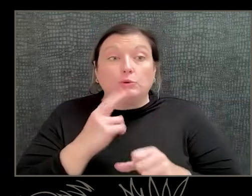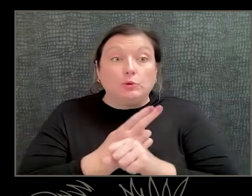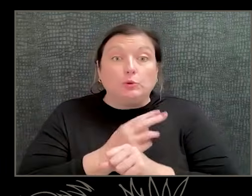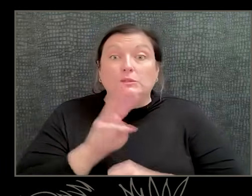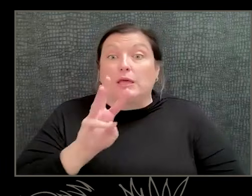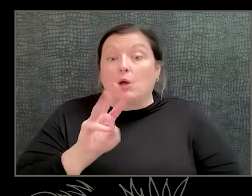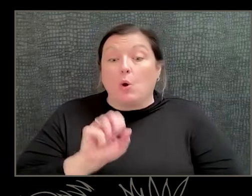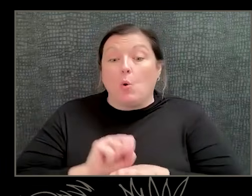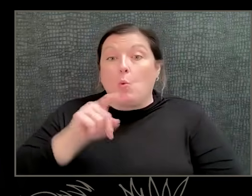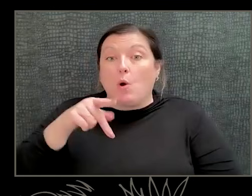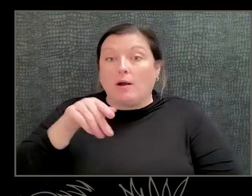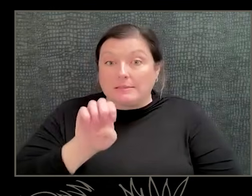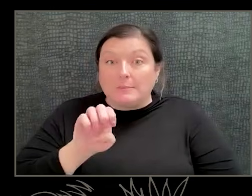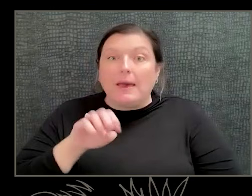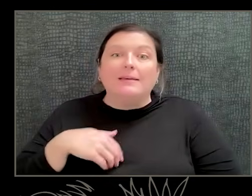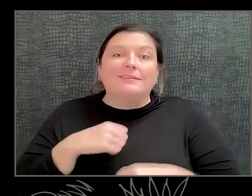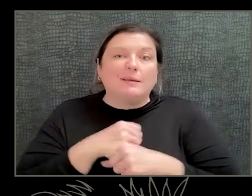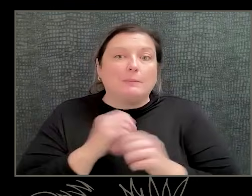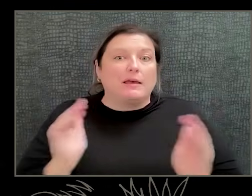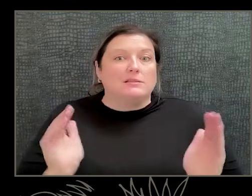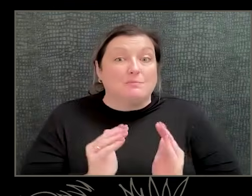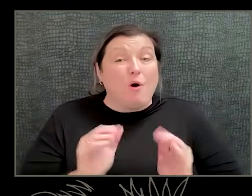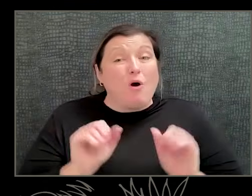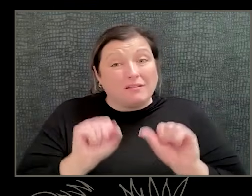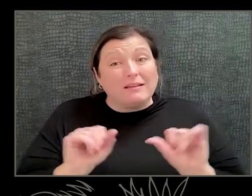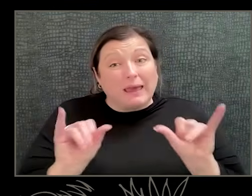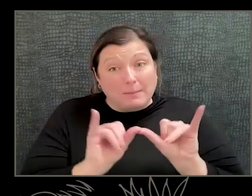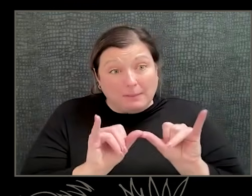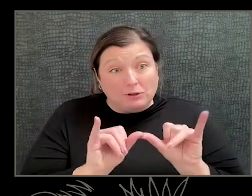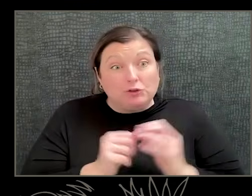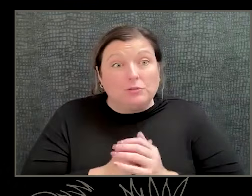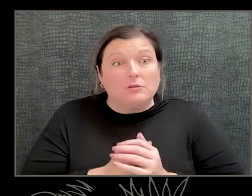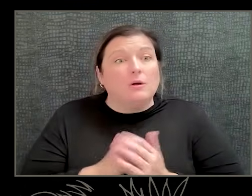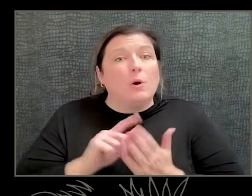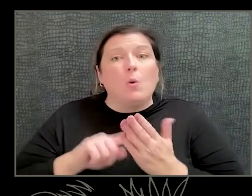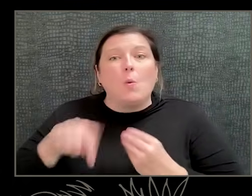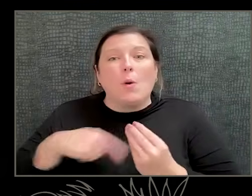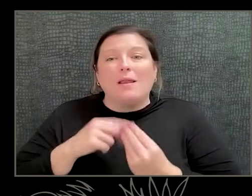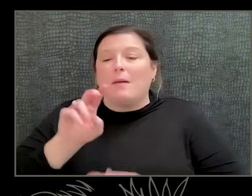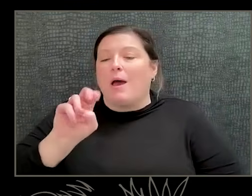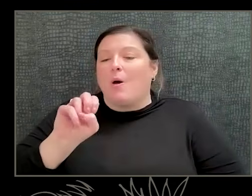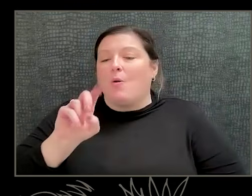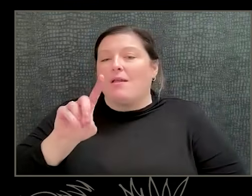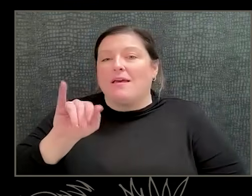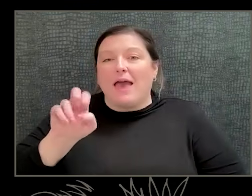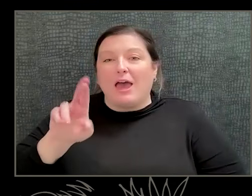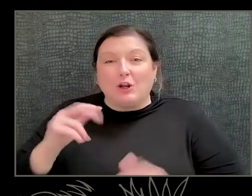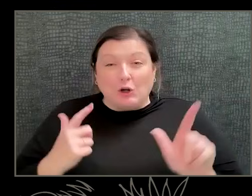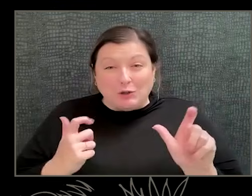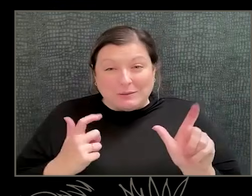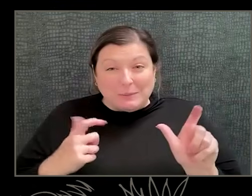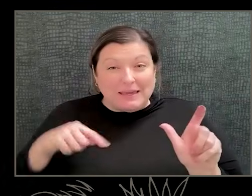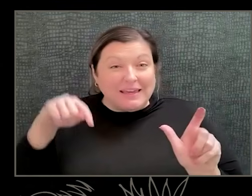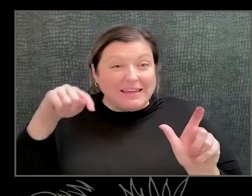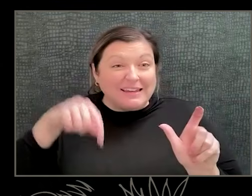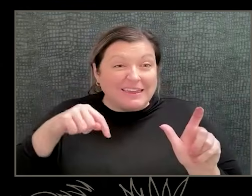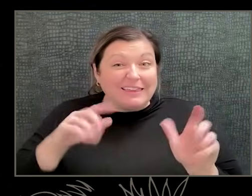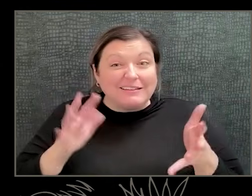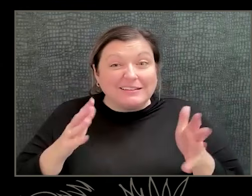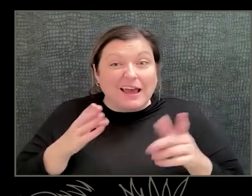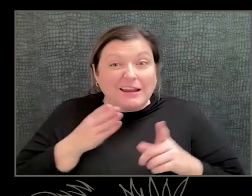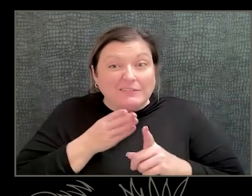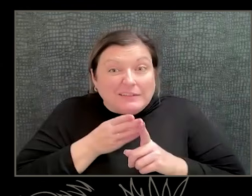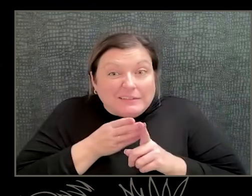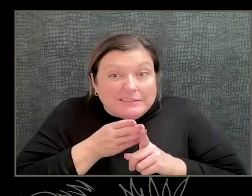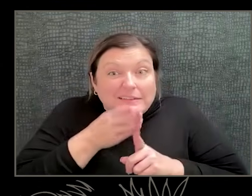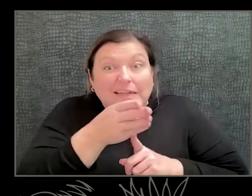faster, and we can actually measure that. What about editor speed? Because this is a really kind of niche